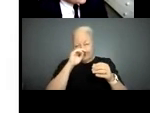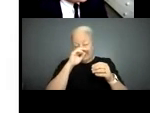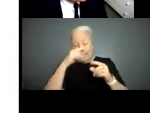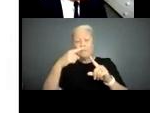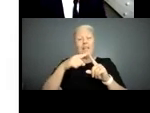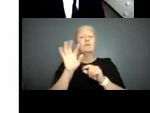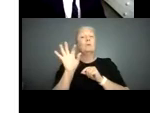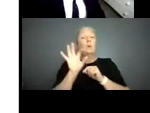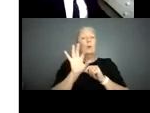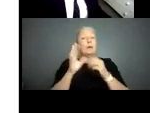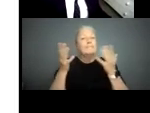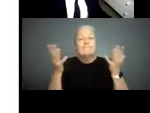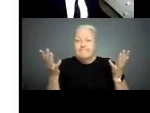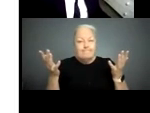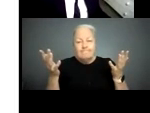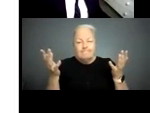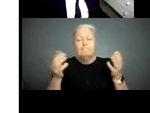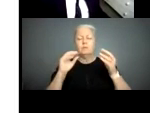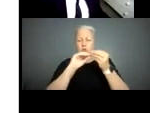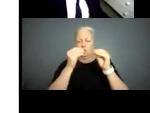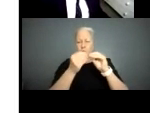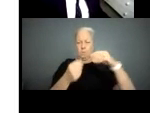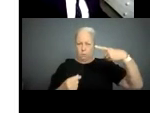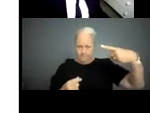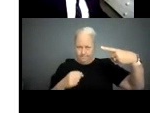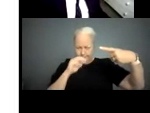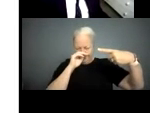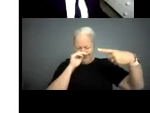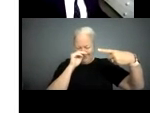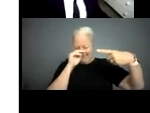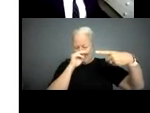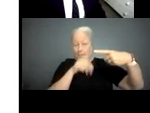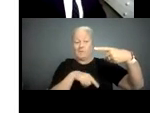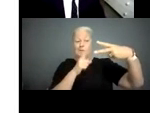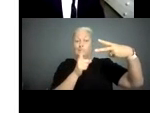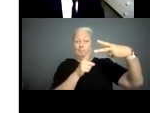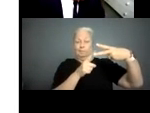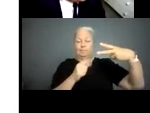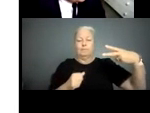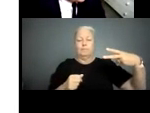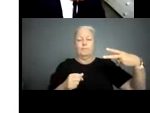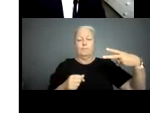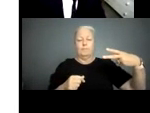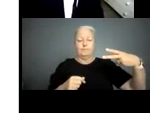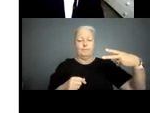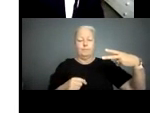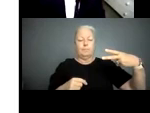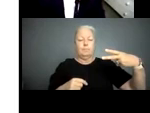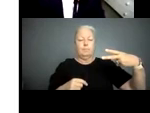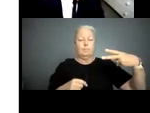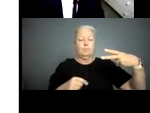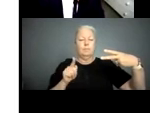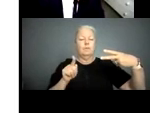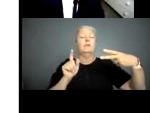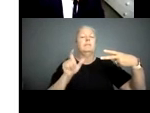the classroom. So that's number 1. Number 2 Zahir is in standard